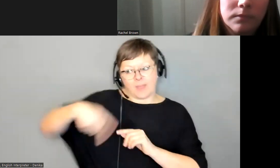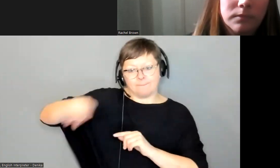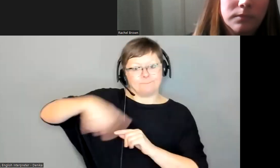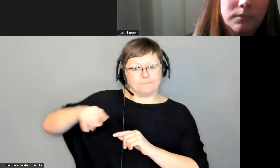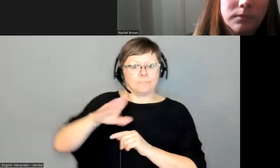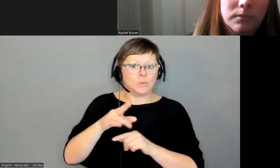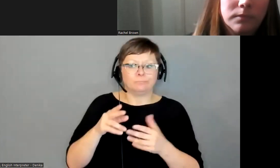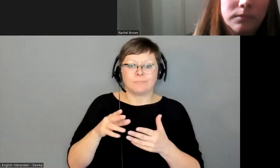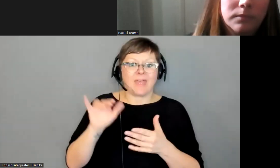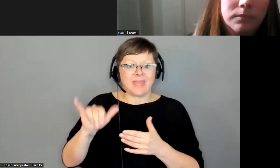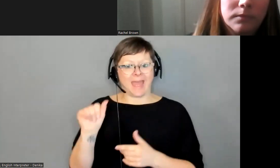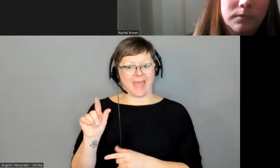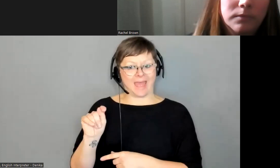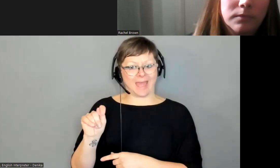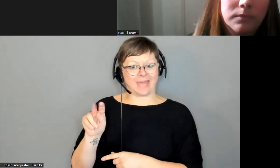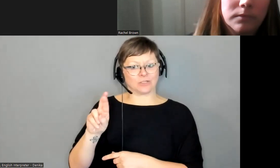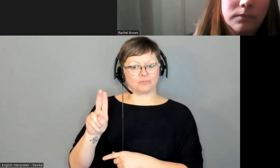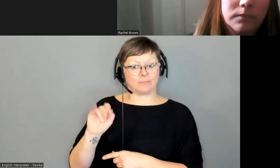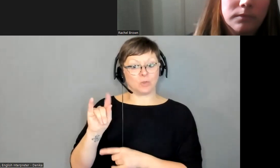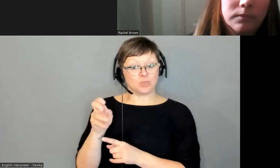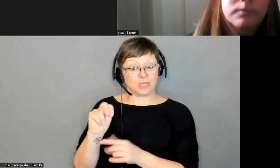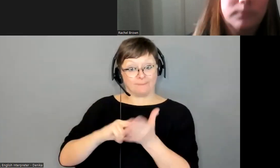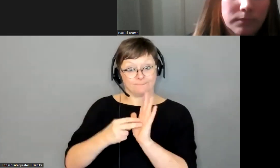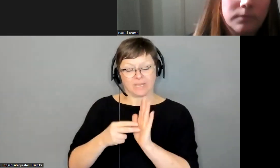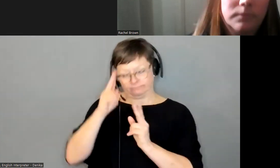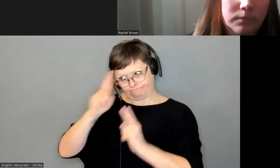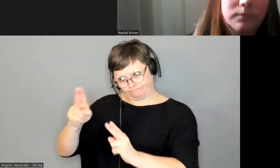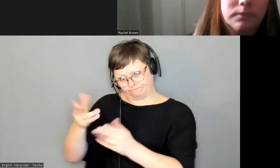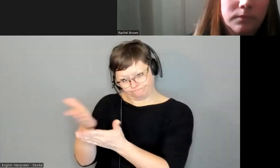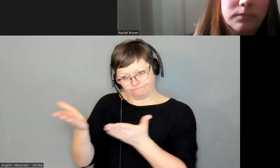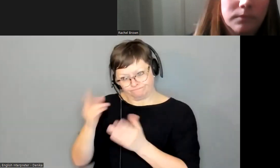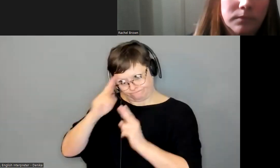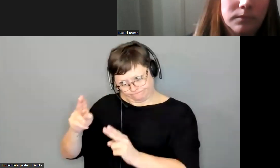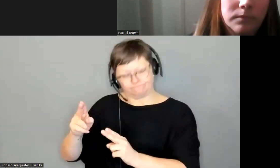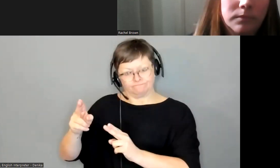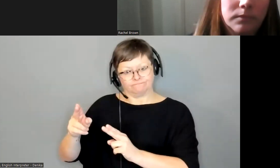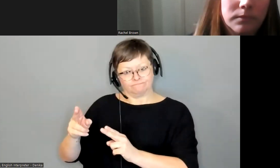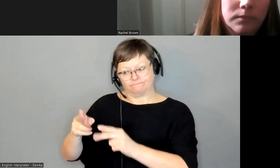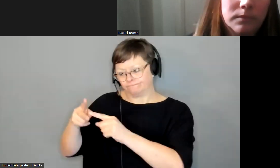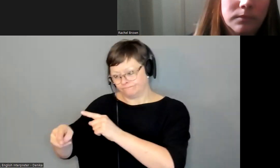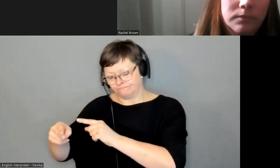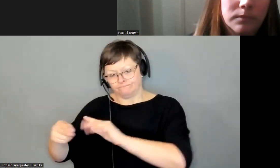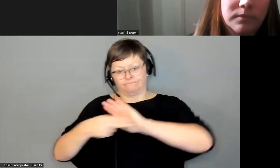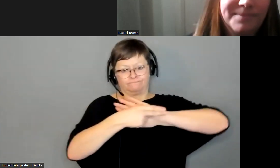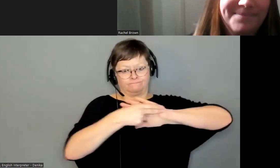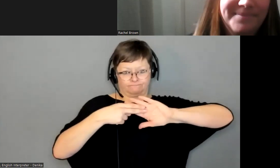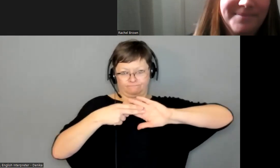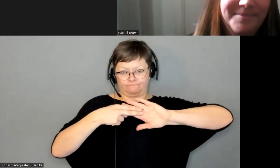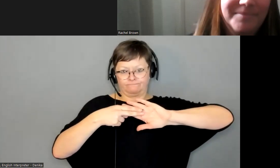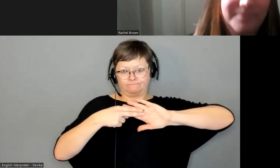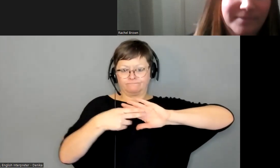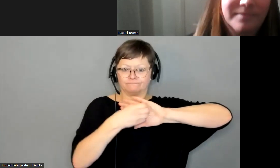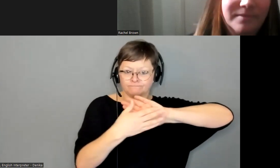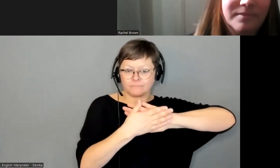the attribution and either put it in my post, or if I have time, I plop it on top of the